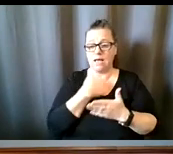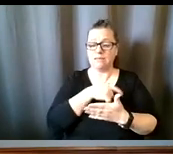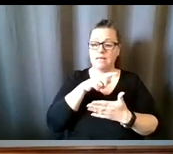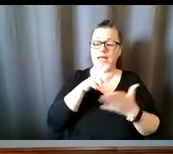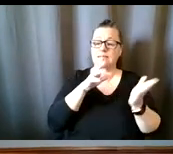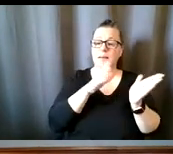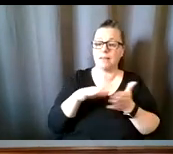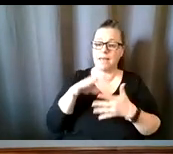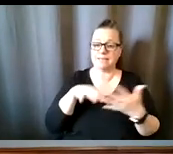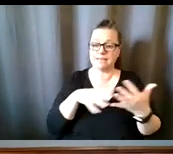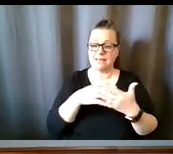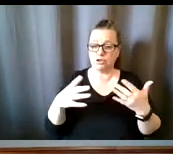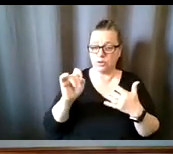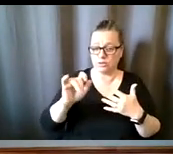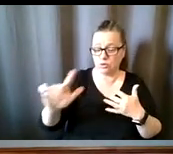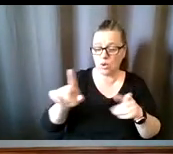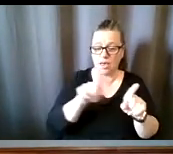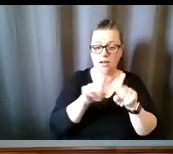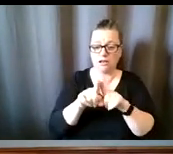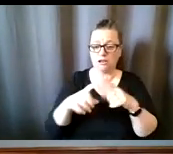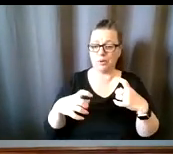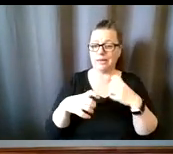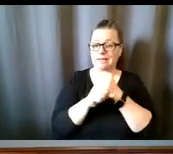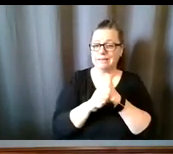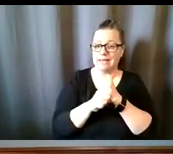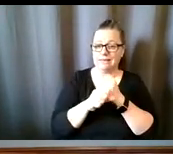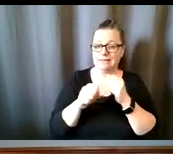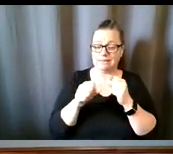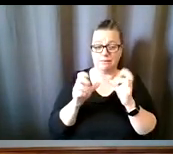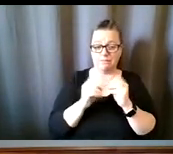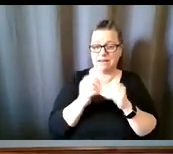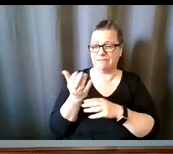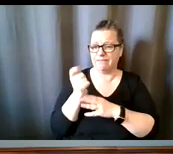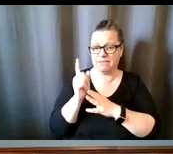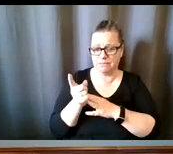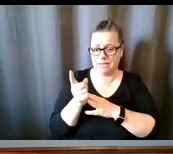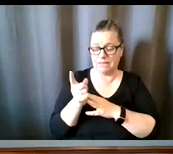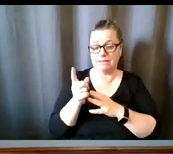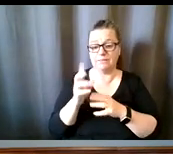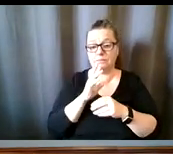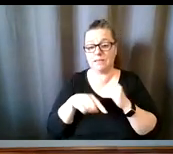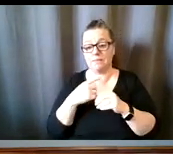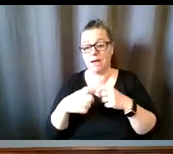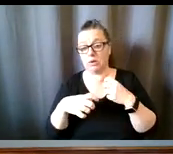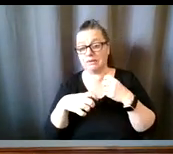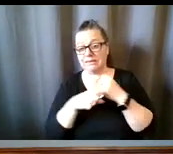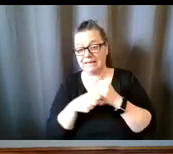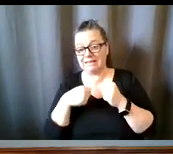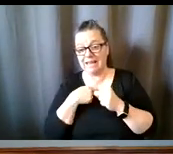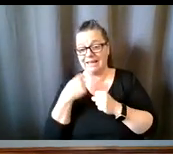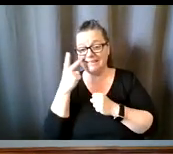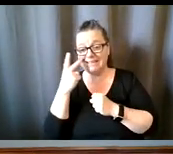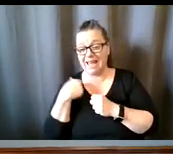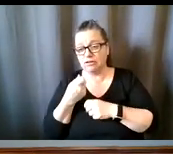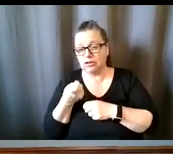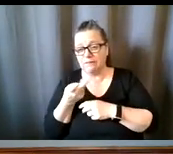tool. And also it's a concise meeting that takes no more than 15 minutes. Now, speaking of concise meetings, I see that I have just a few minutes left,